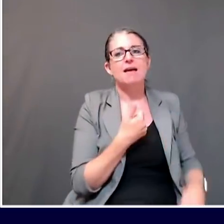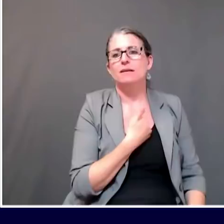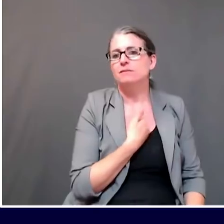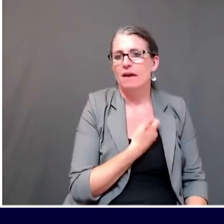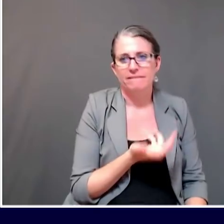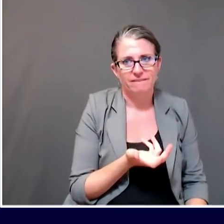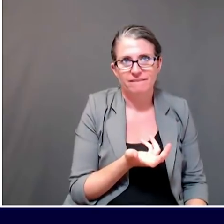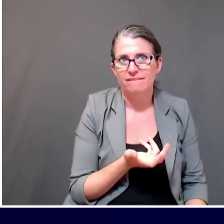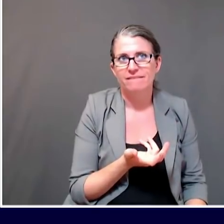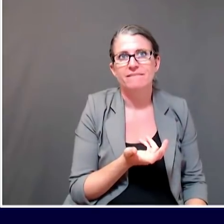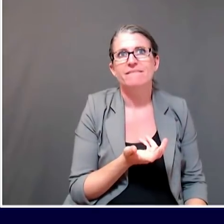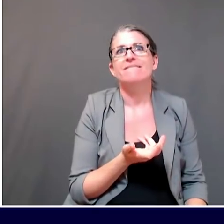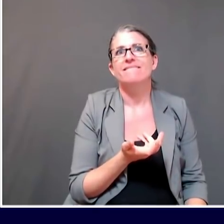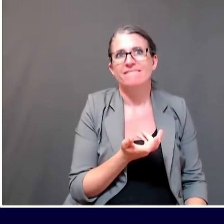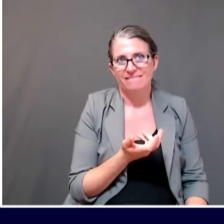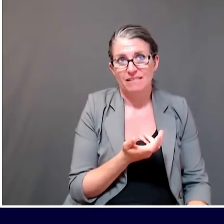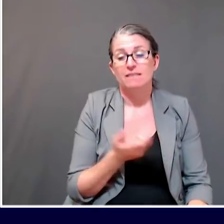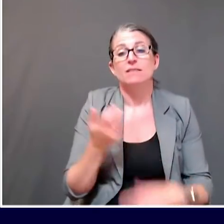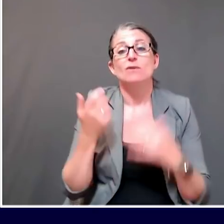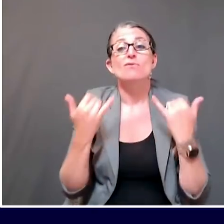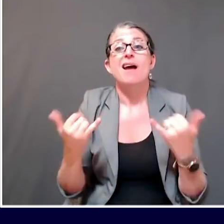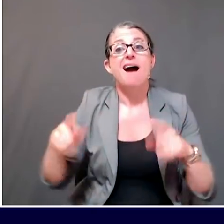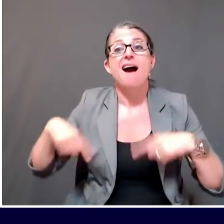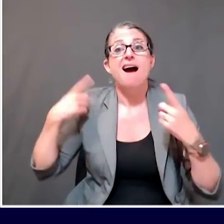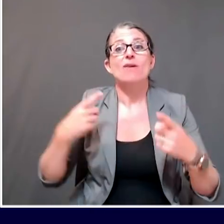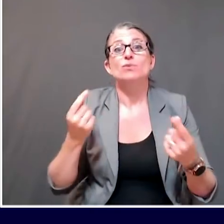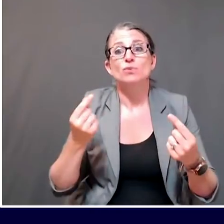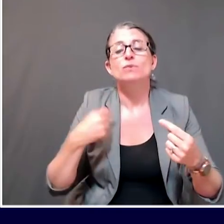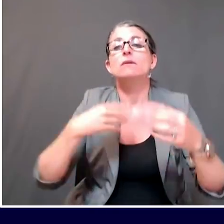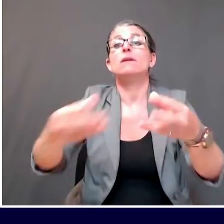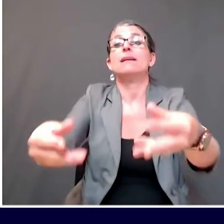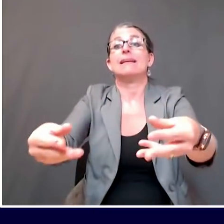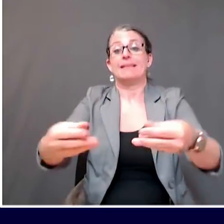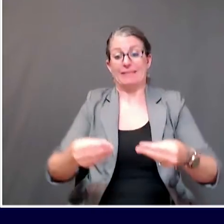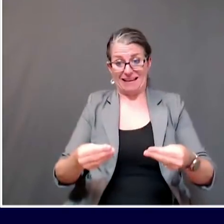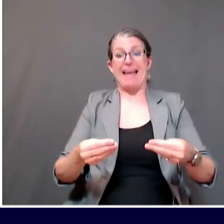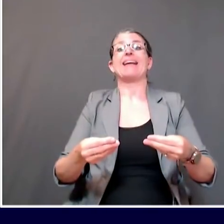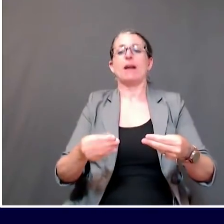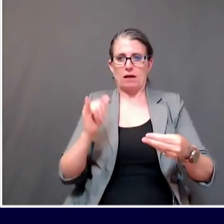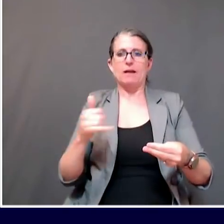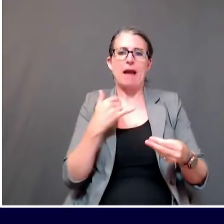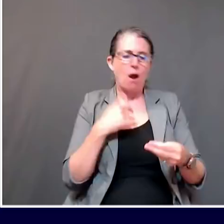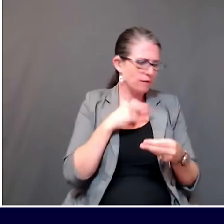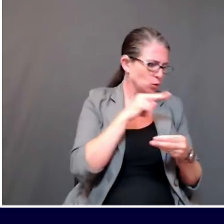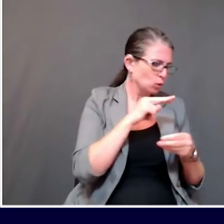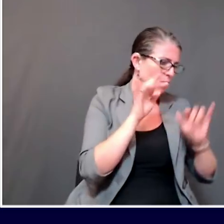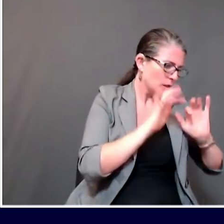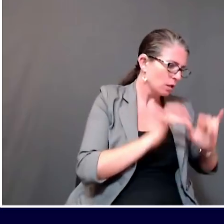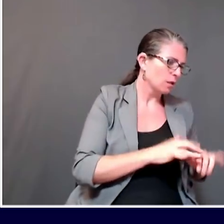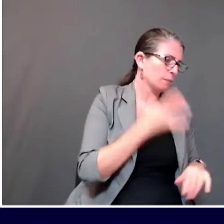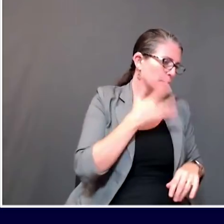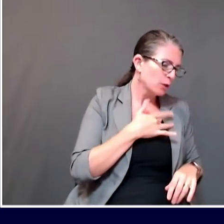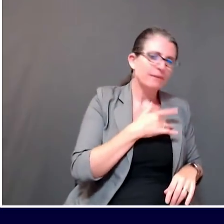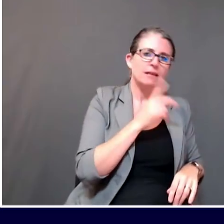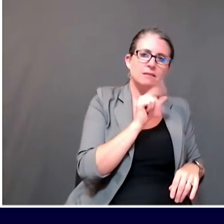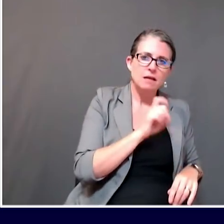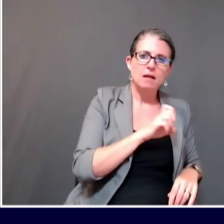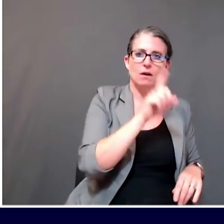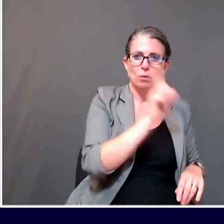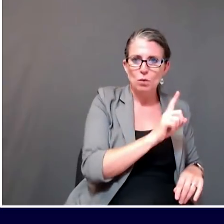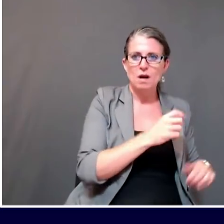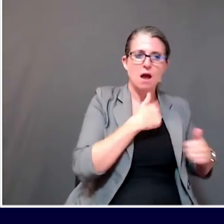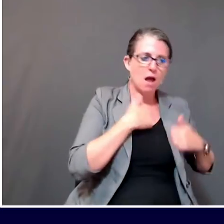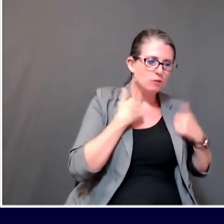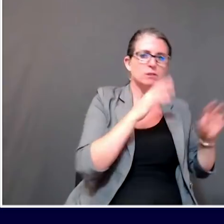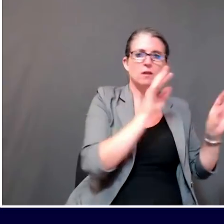our IT system before they send it to us, that reduces the amount of time that our team has to spend entering it once